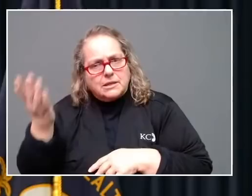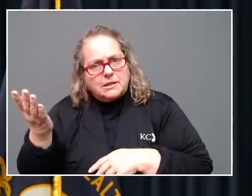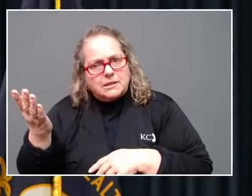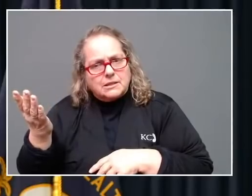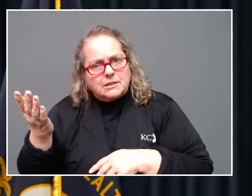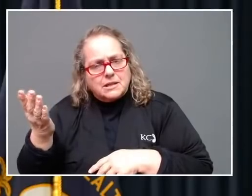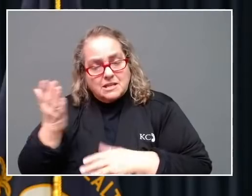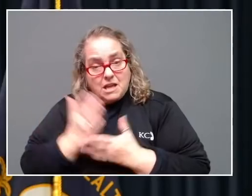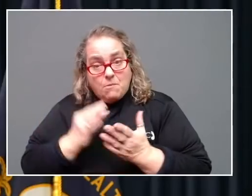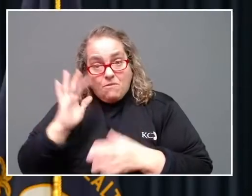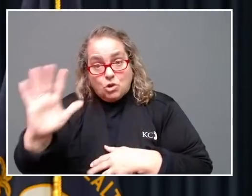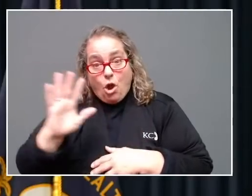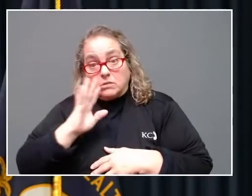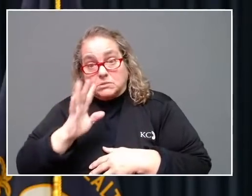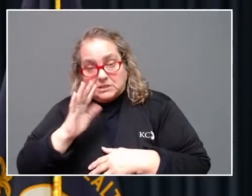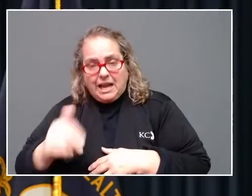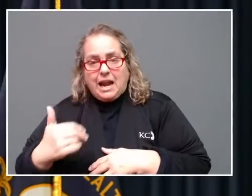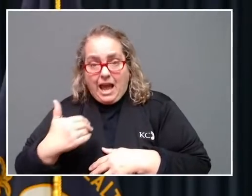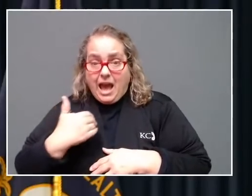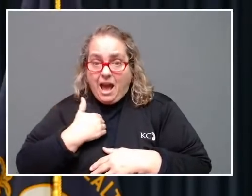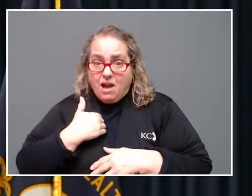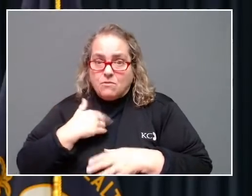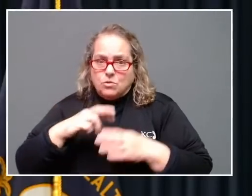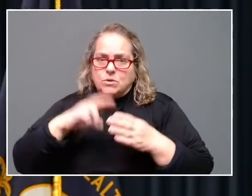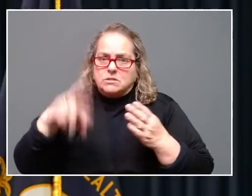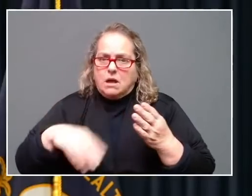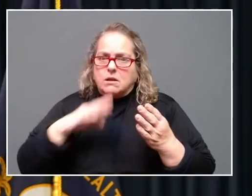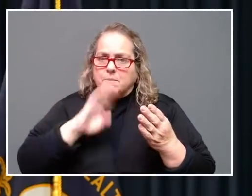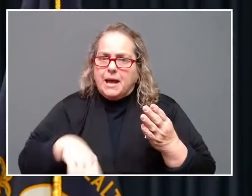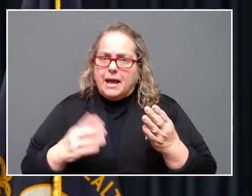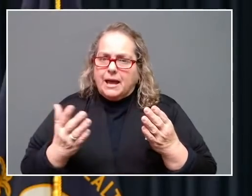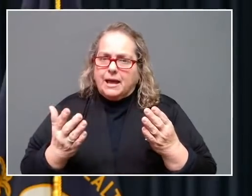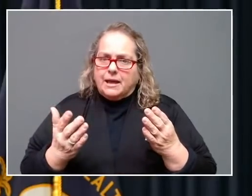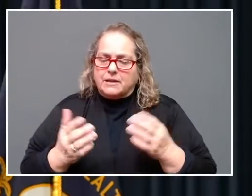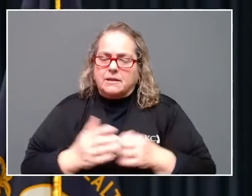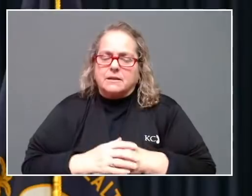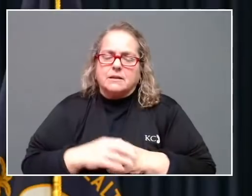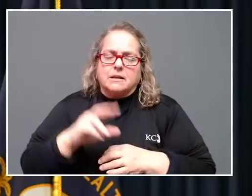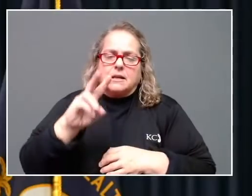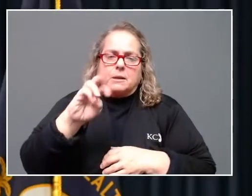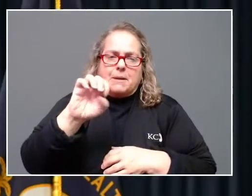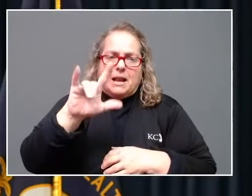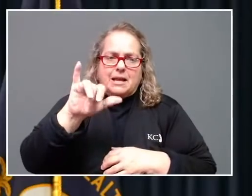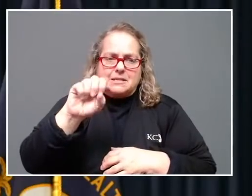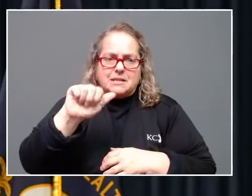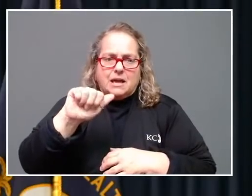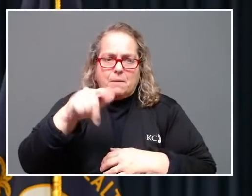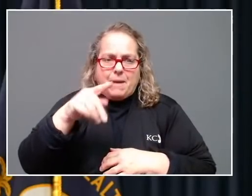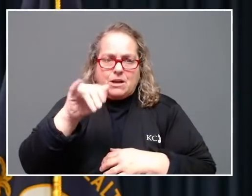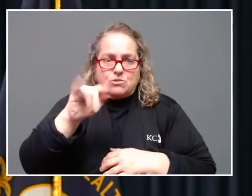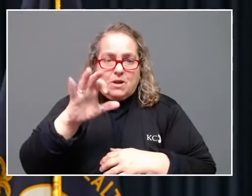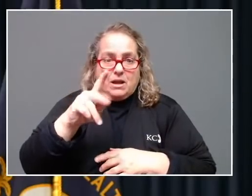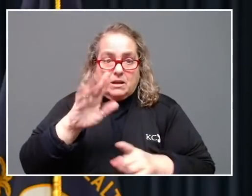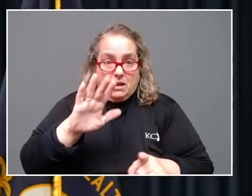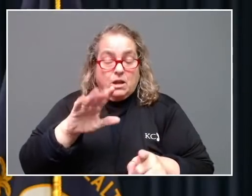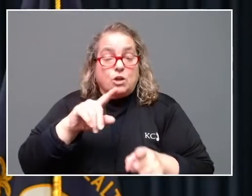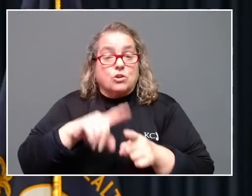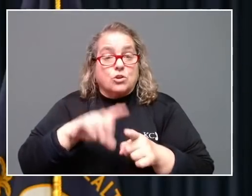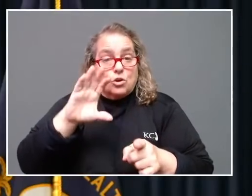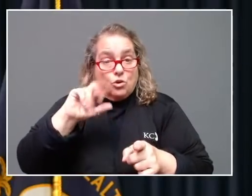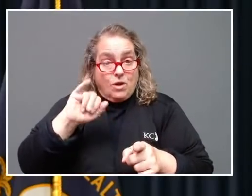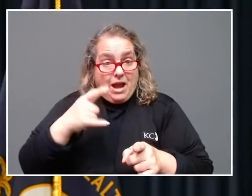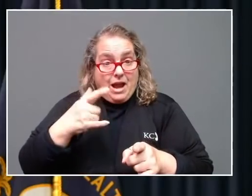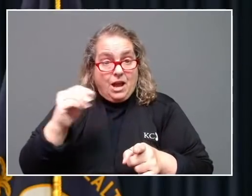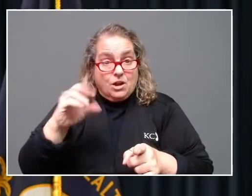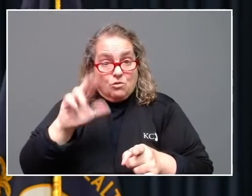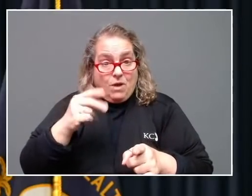consequences. Melissa Patrick, Kentucky Health News. And to Craig and Hi, Rachel and your whole family, we're